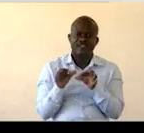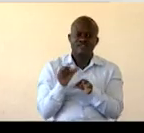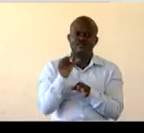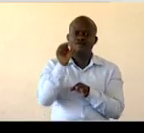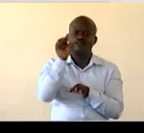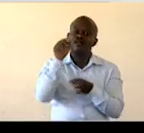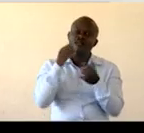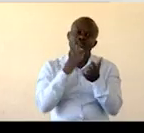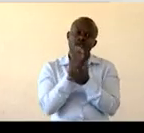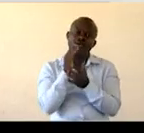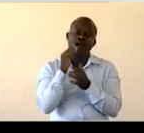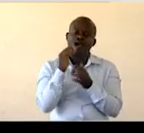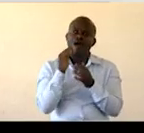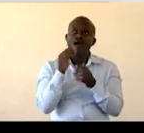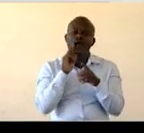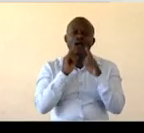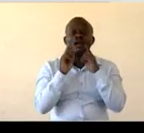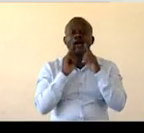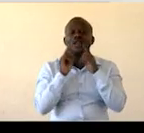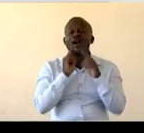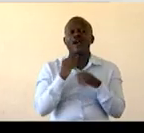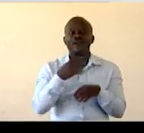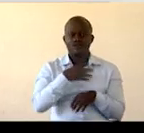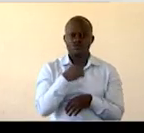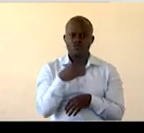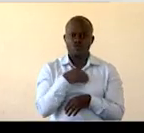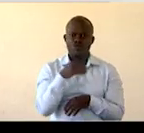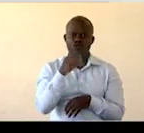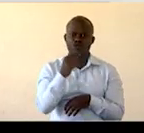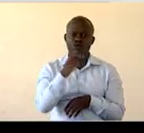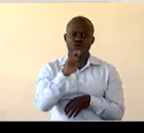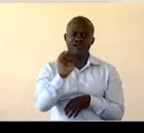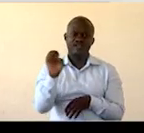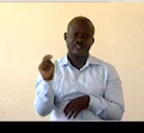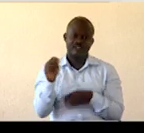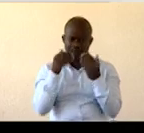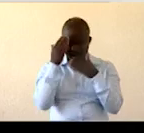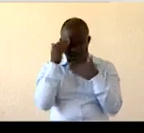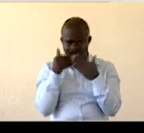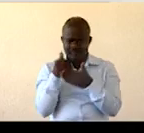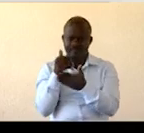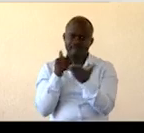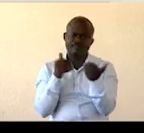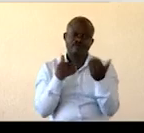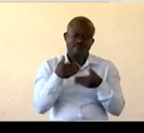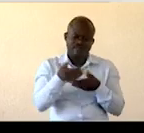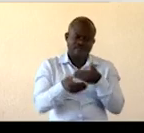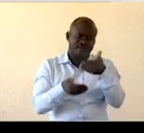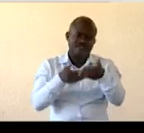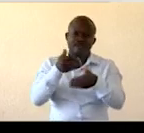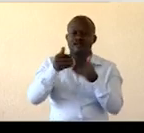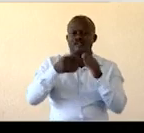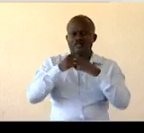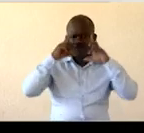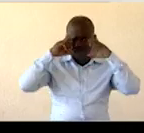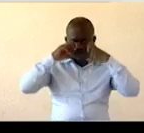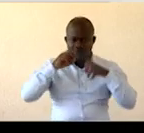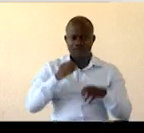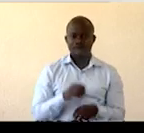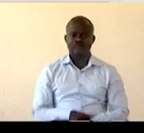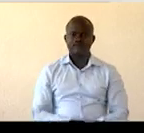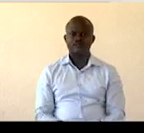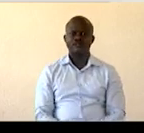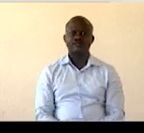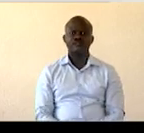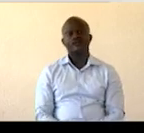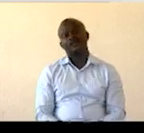in color because they carry out the process of photosynthesis.